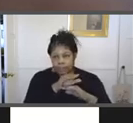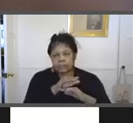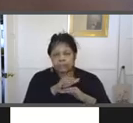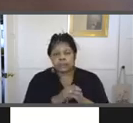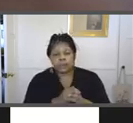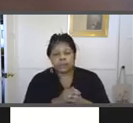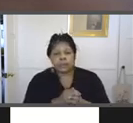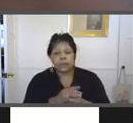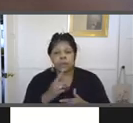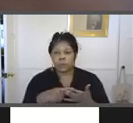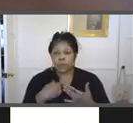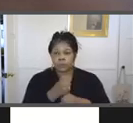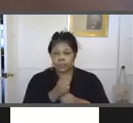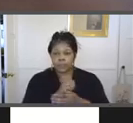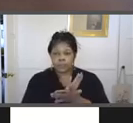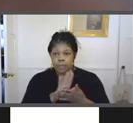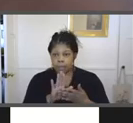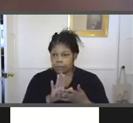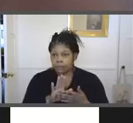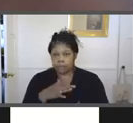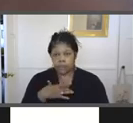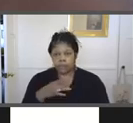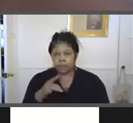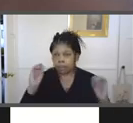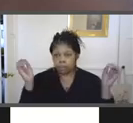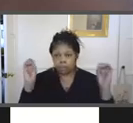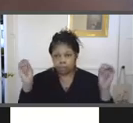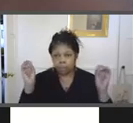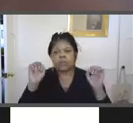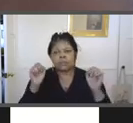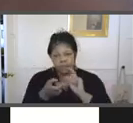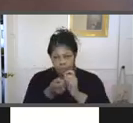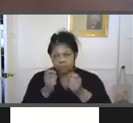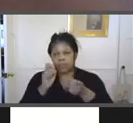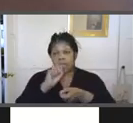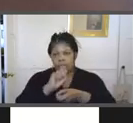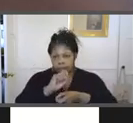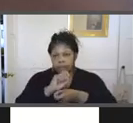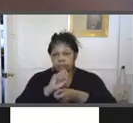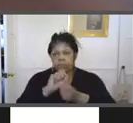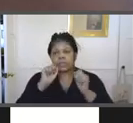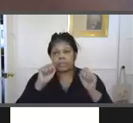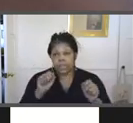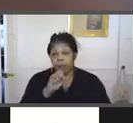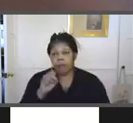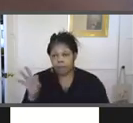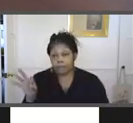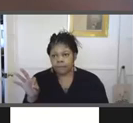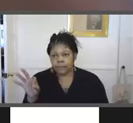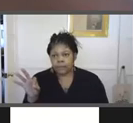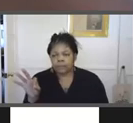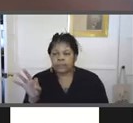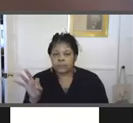really nice is that if you don't like any of the brush effects, you can always change them. You can always turn them off.